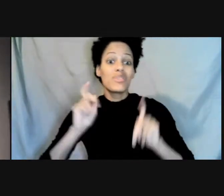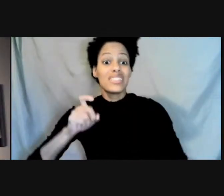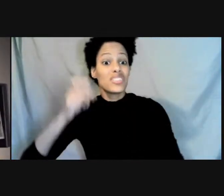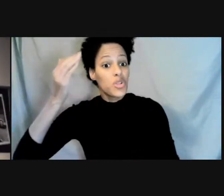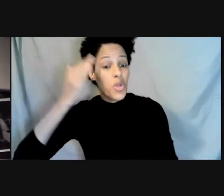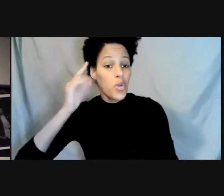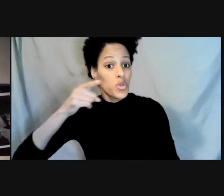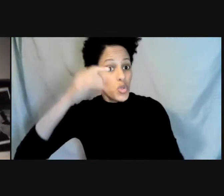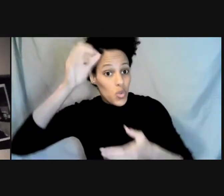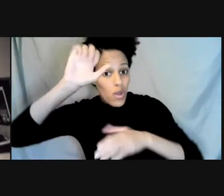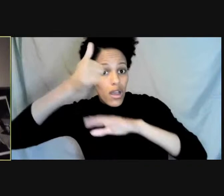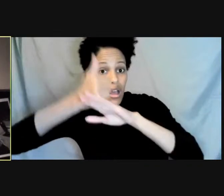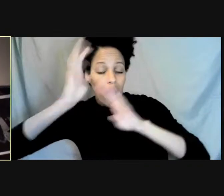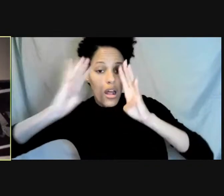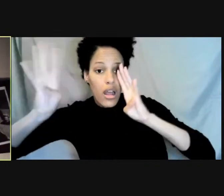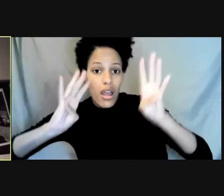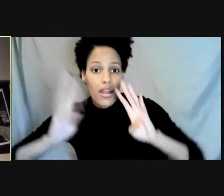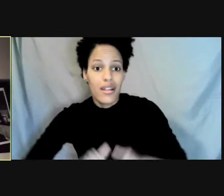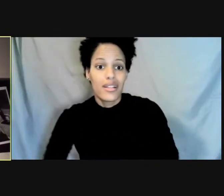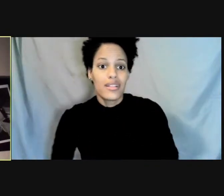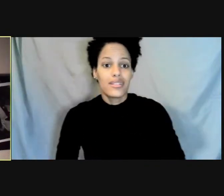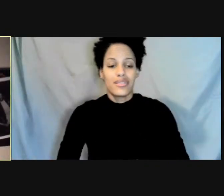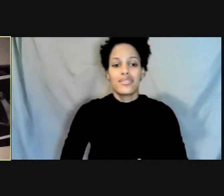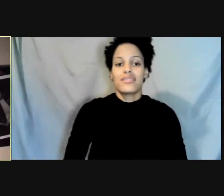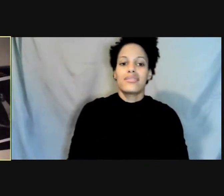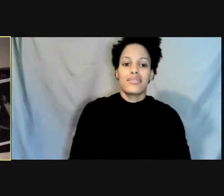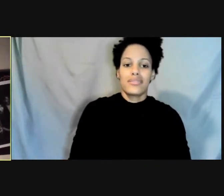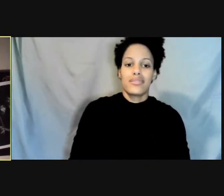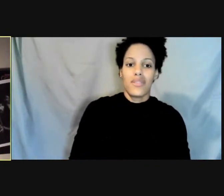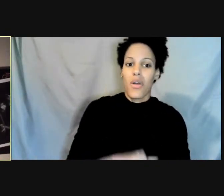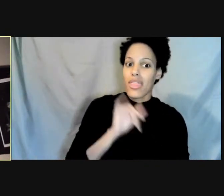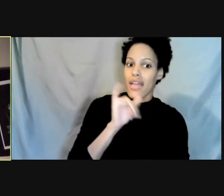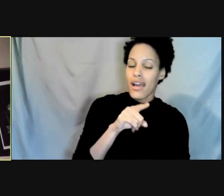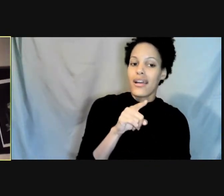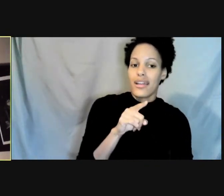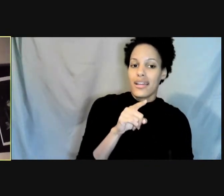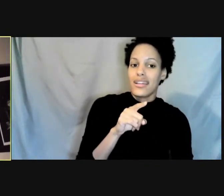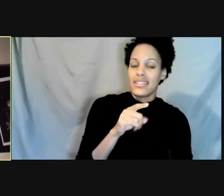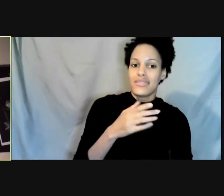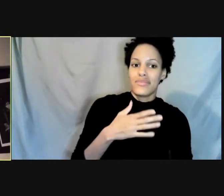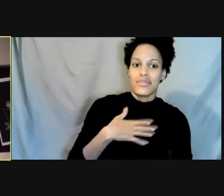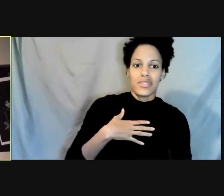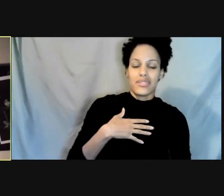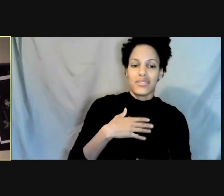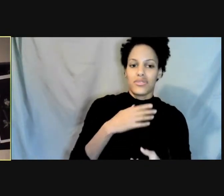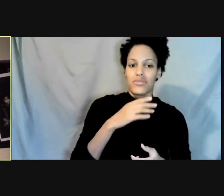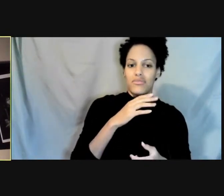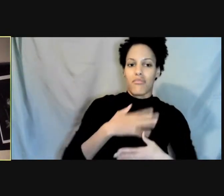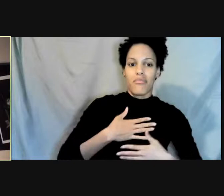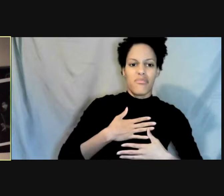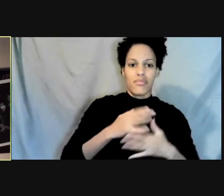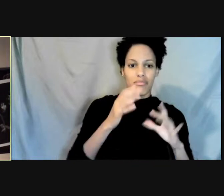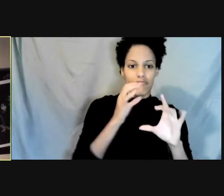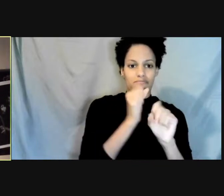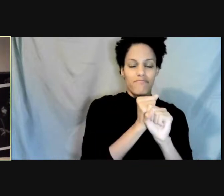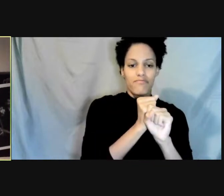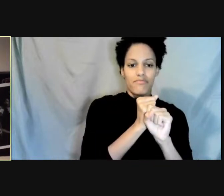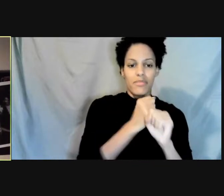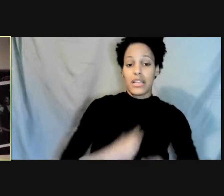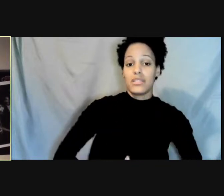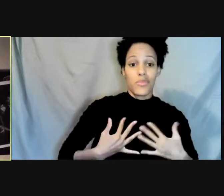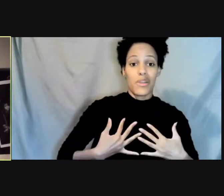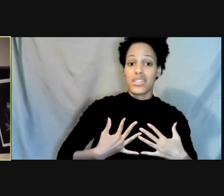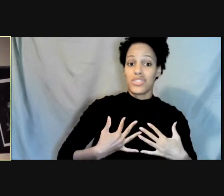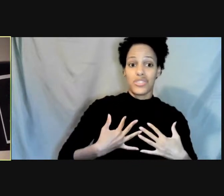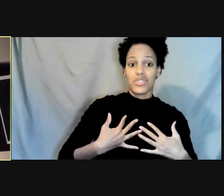Yeah, that's Zoom Kitty. And that was inspired by my homeboy Abstract, man. And he always had